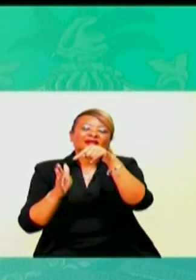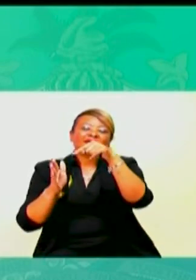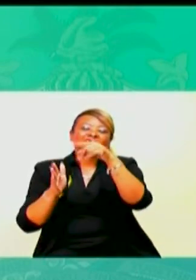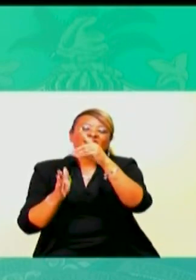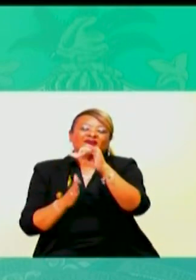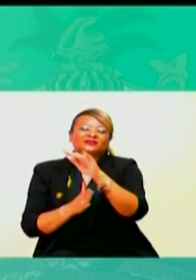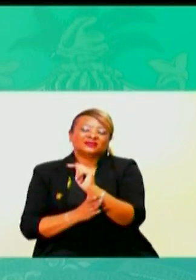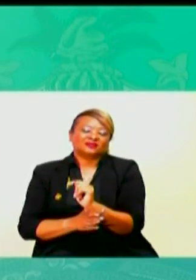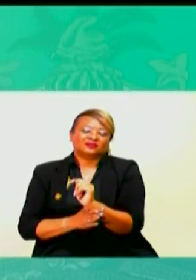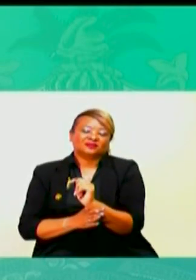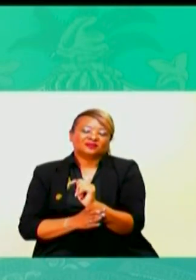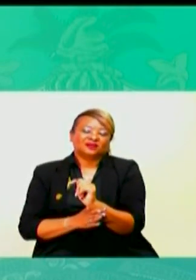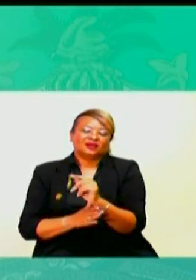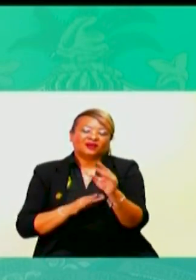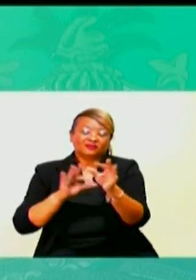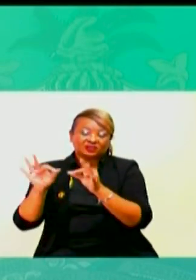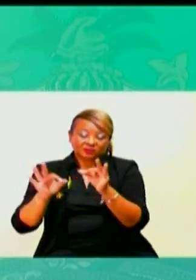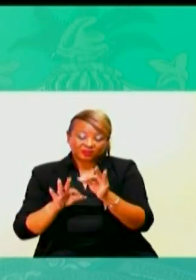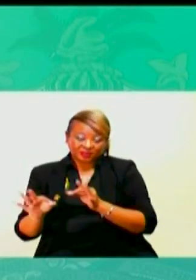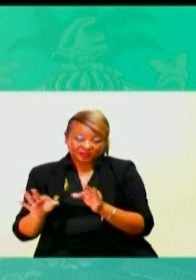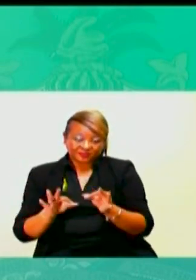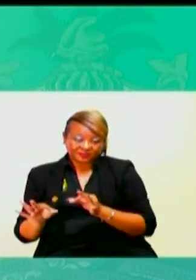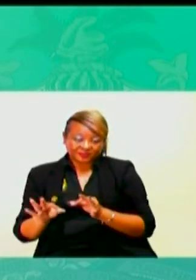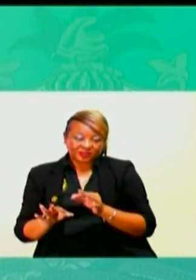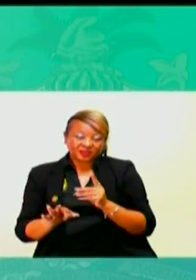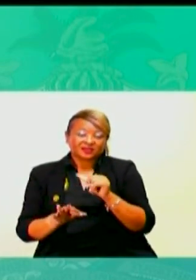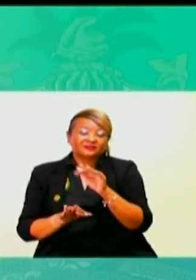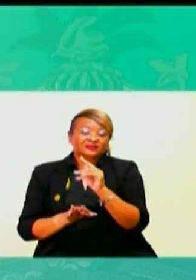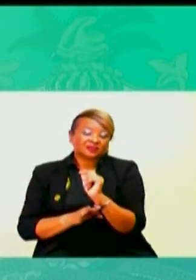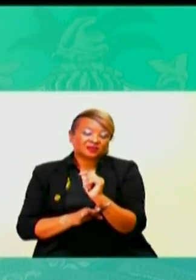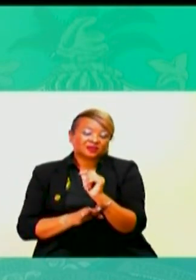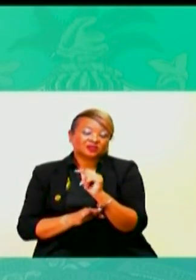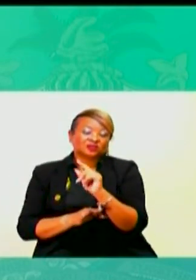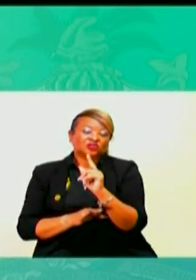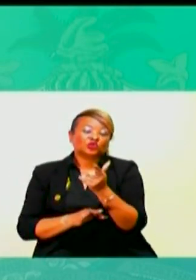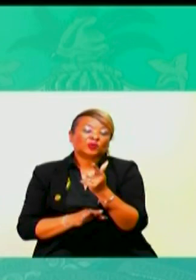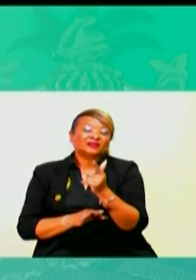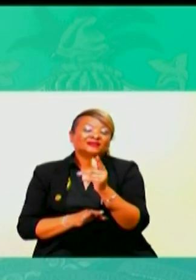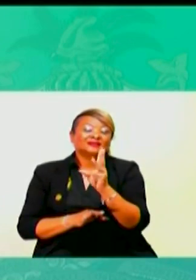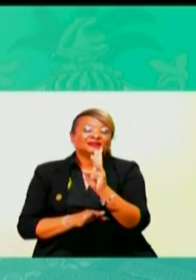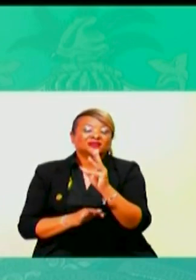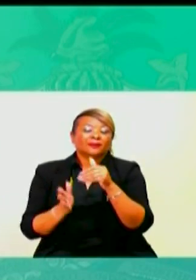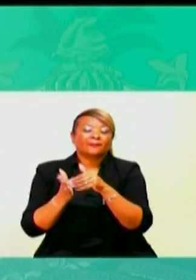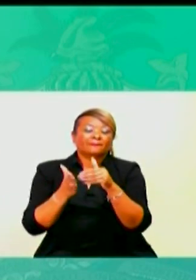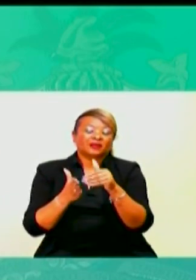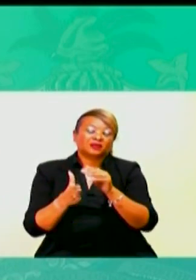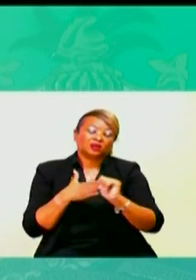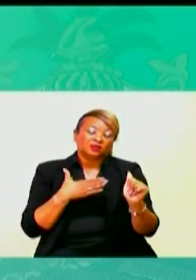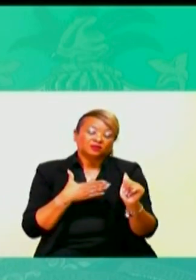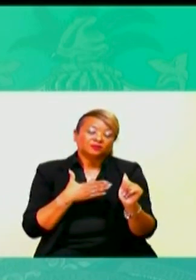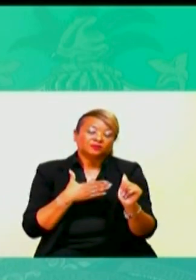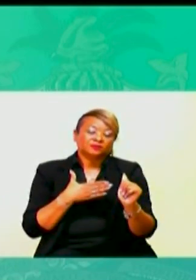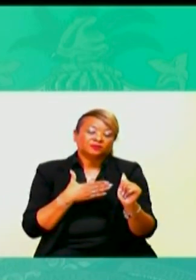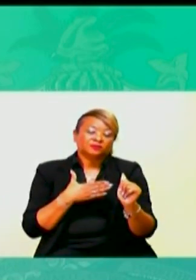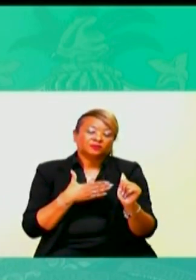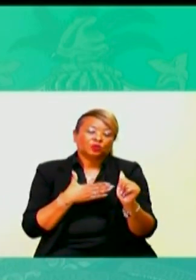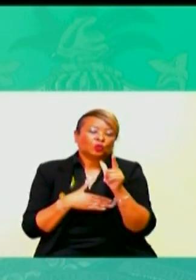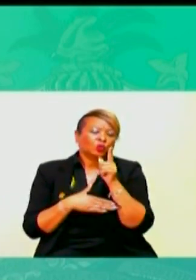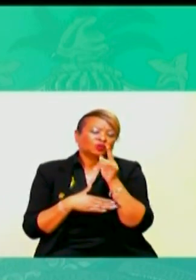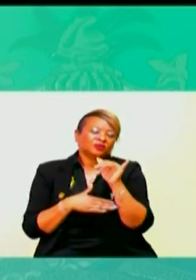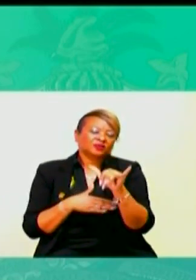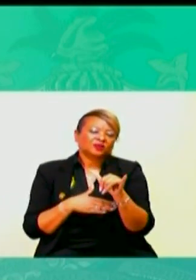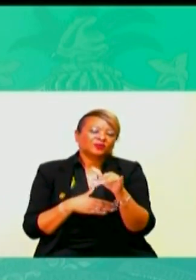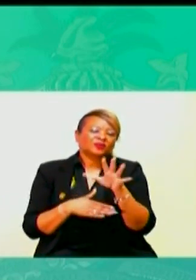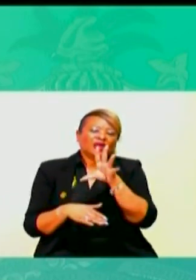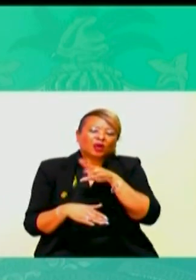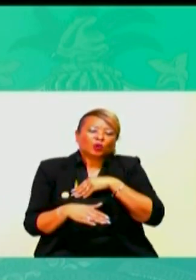As I explain what a deficit is, everybody remember? A deficit of $26 million. Who does that with their own